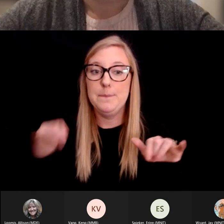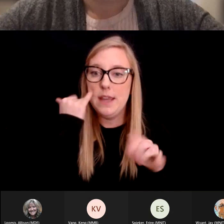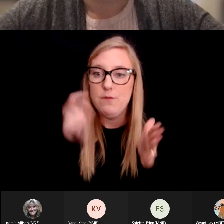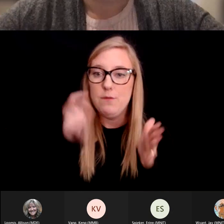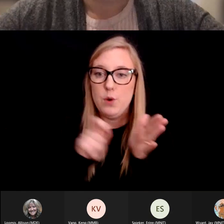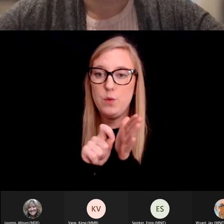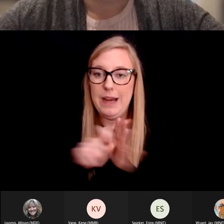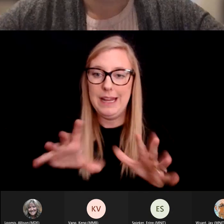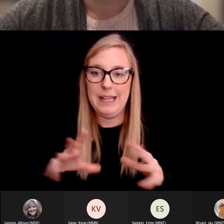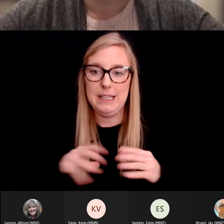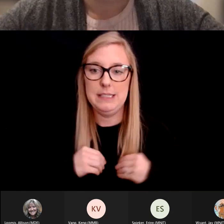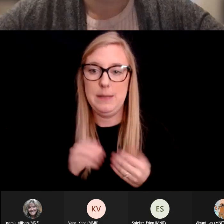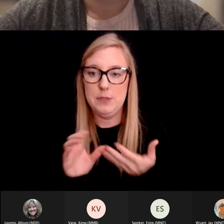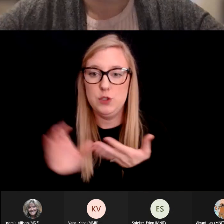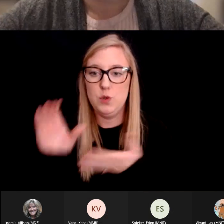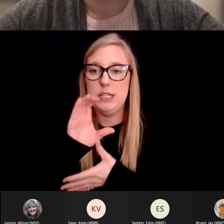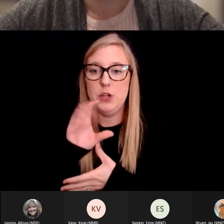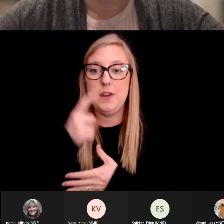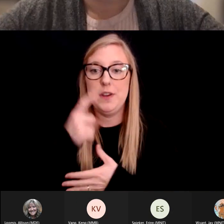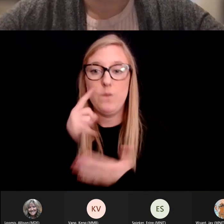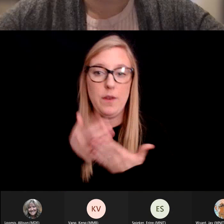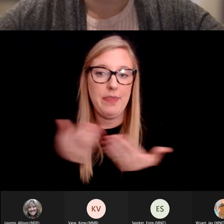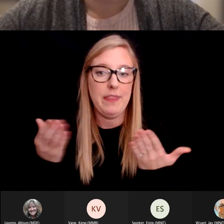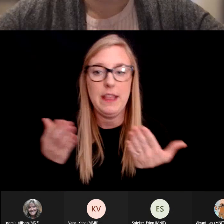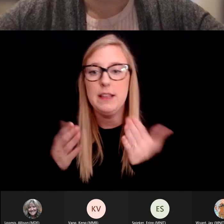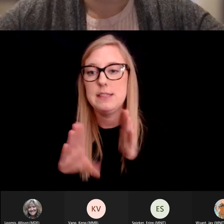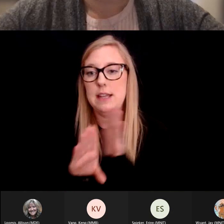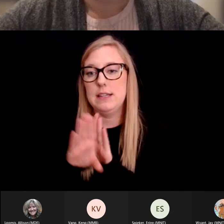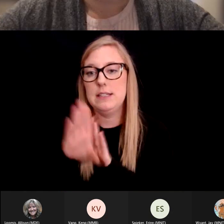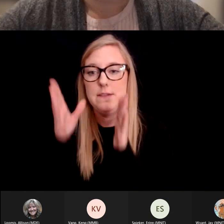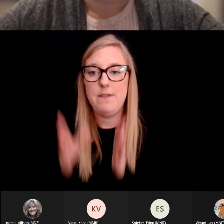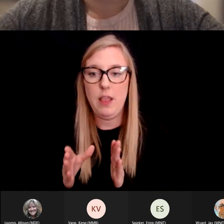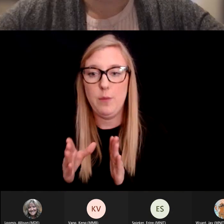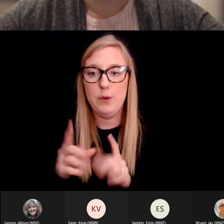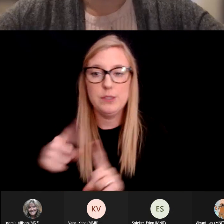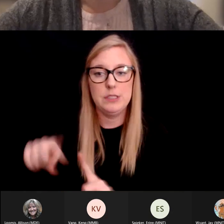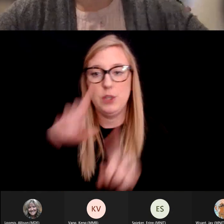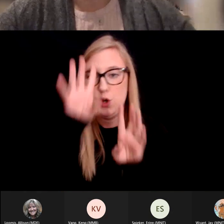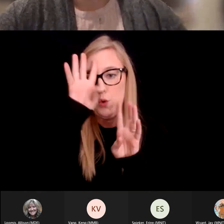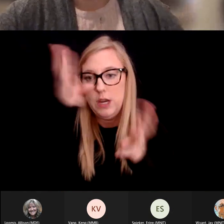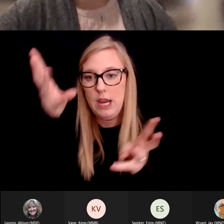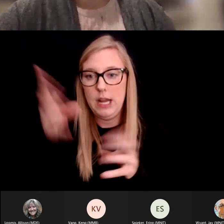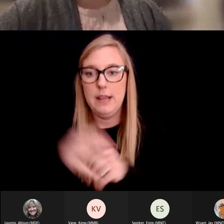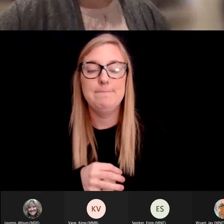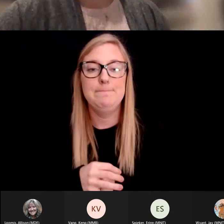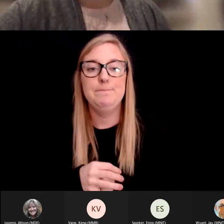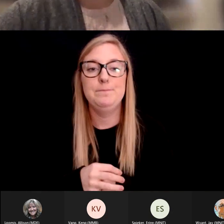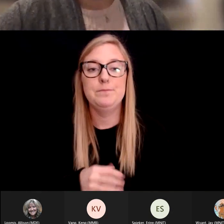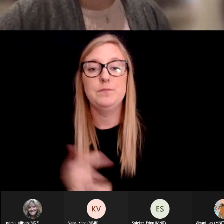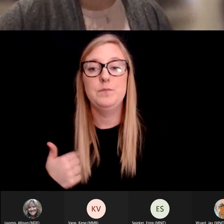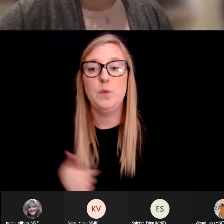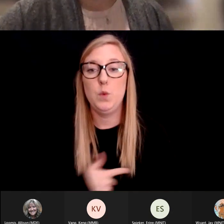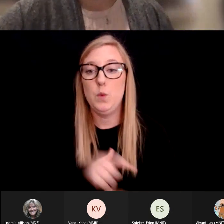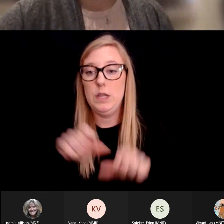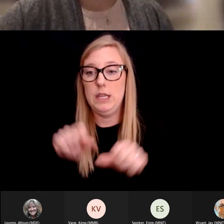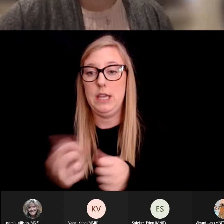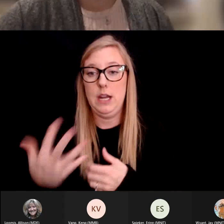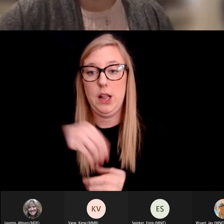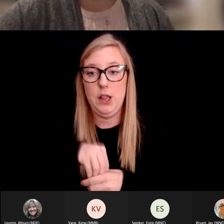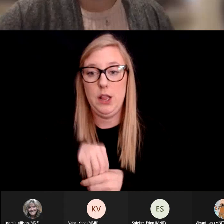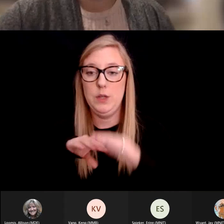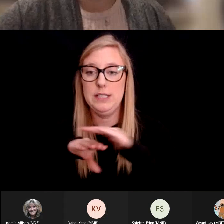criteria for, things that developers are creating, we can include